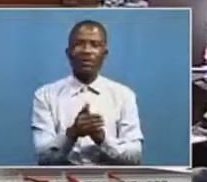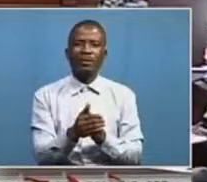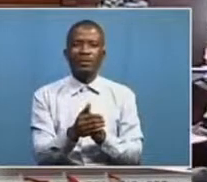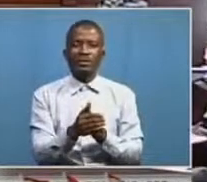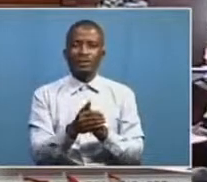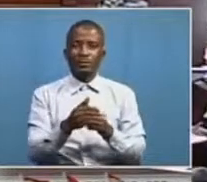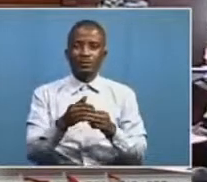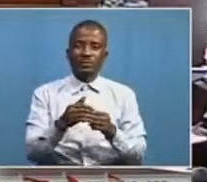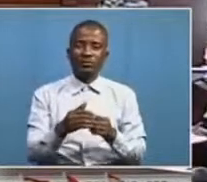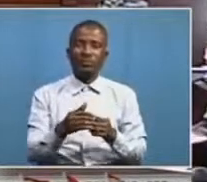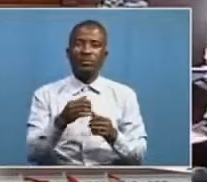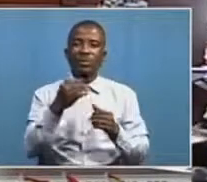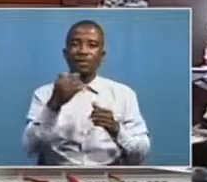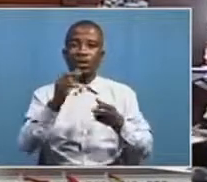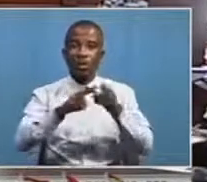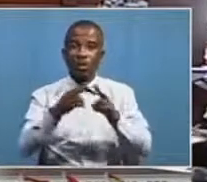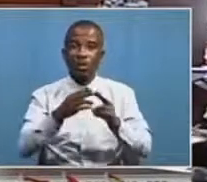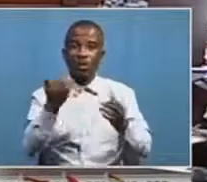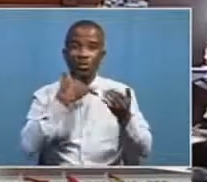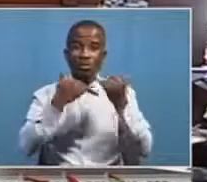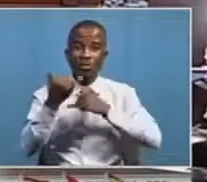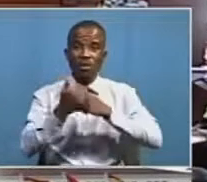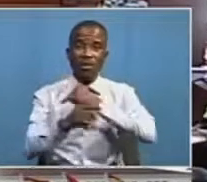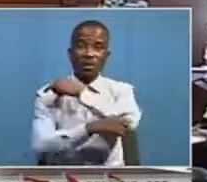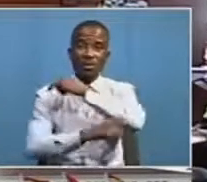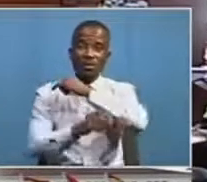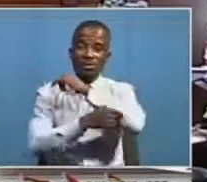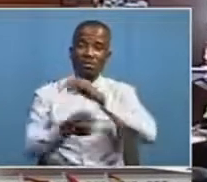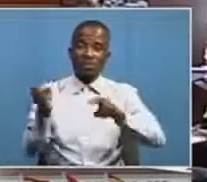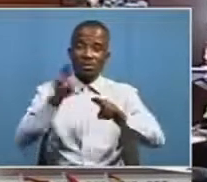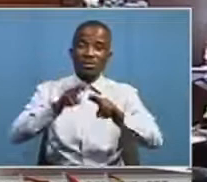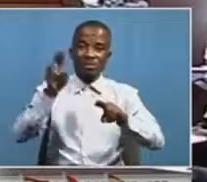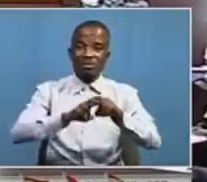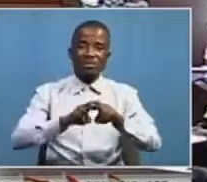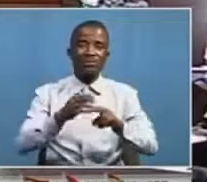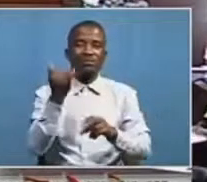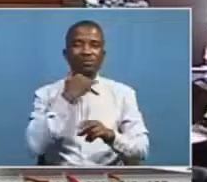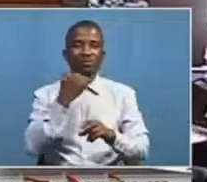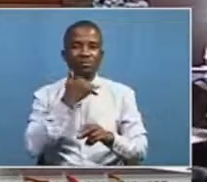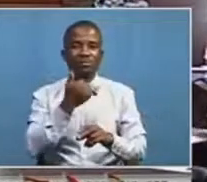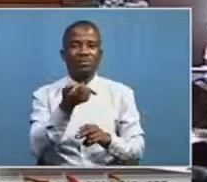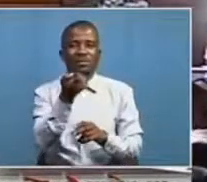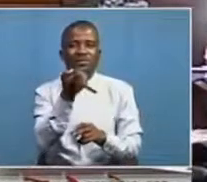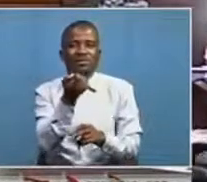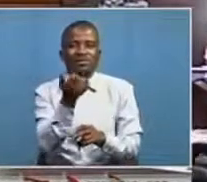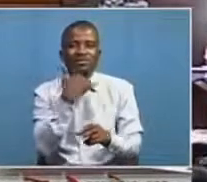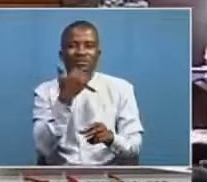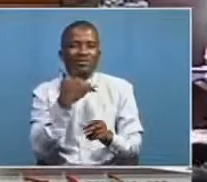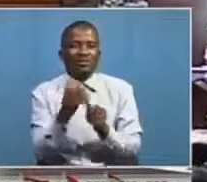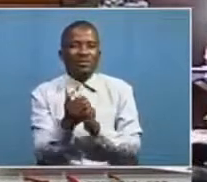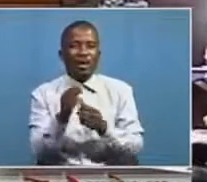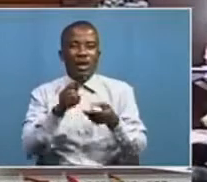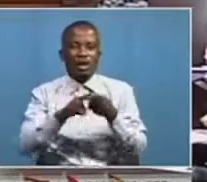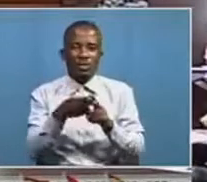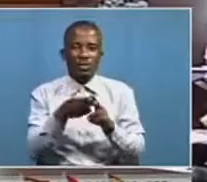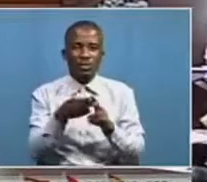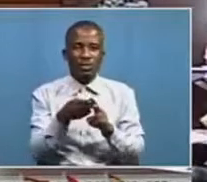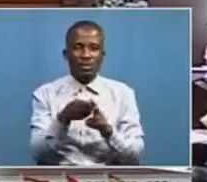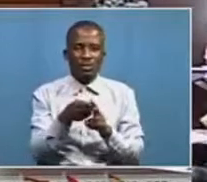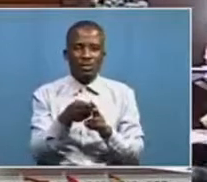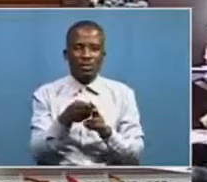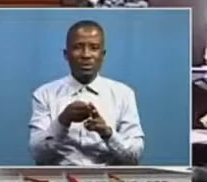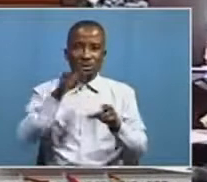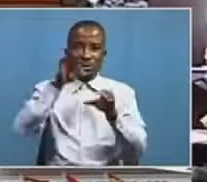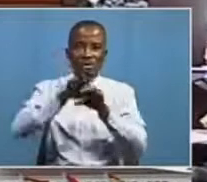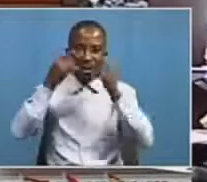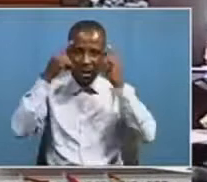allegation of wrong aggregation of votes and vote padding could be described as irregularities in an action, but the number in an